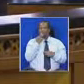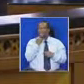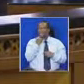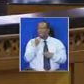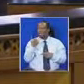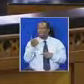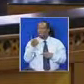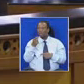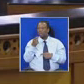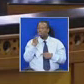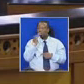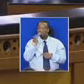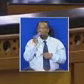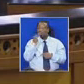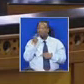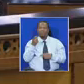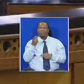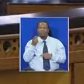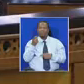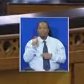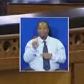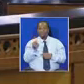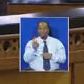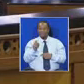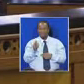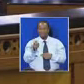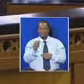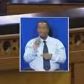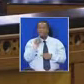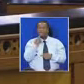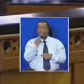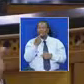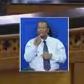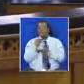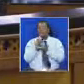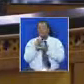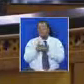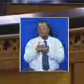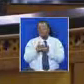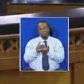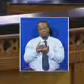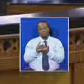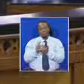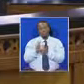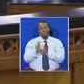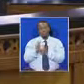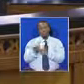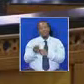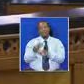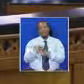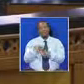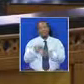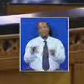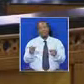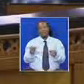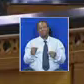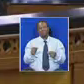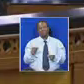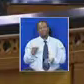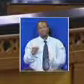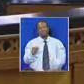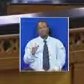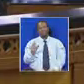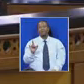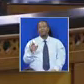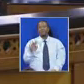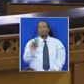they are a portion of those people or a part of the taxpaying community. you're putting a word in my mouth. time has expired, sir. And I just want to say